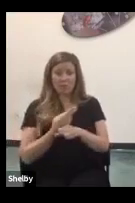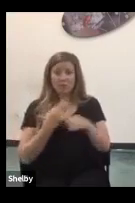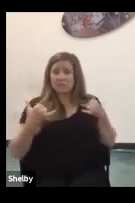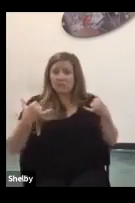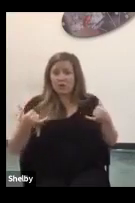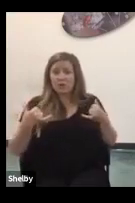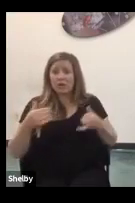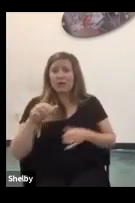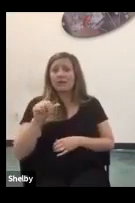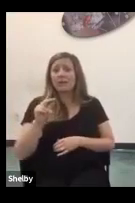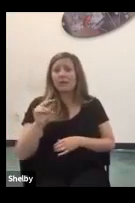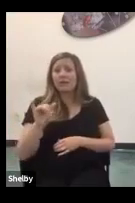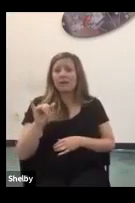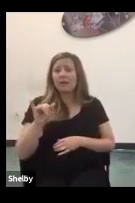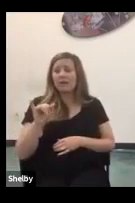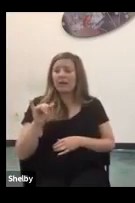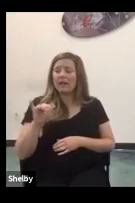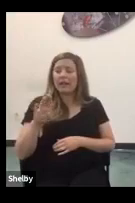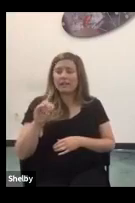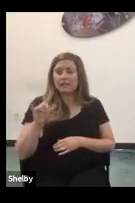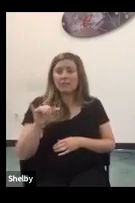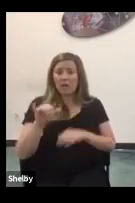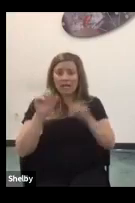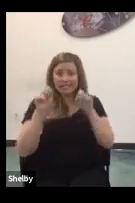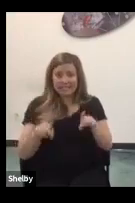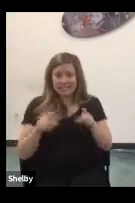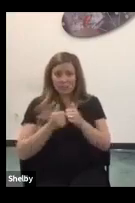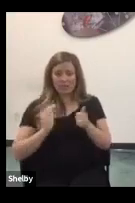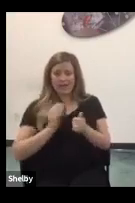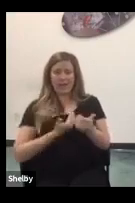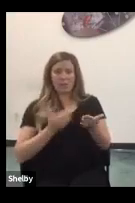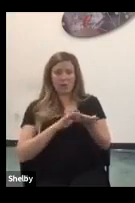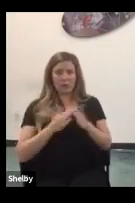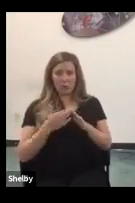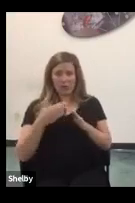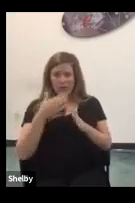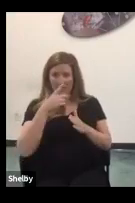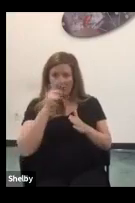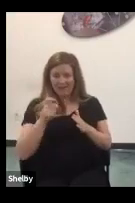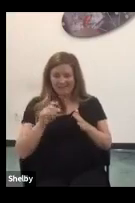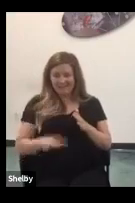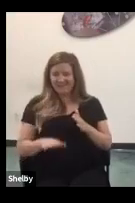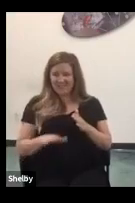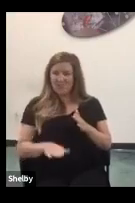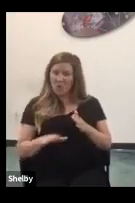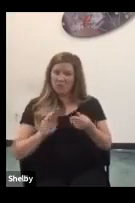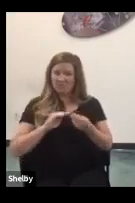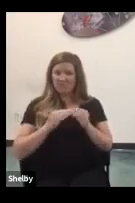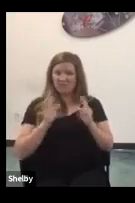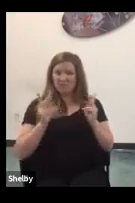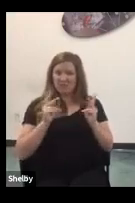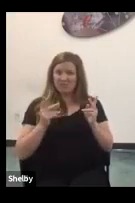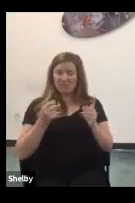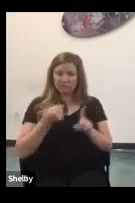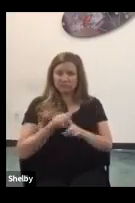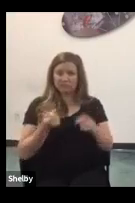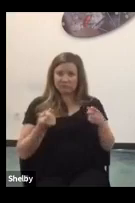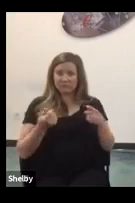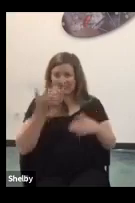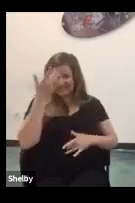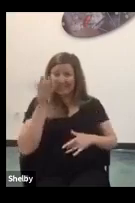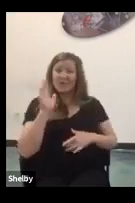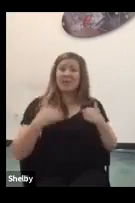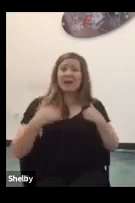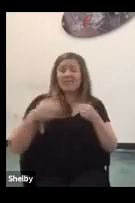antibody tests in our current low prevalence community broadly, is that we would get more wrong information. It would be